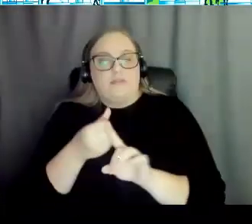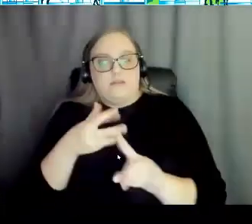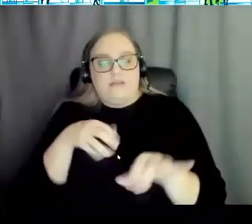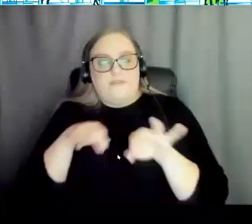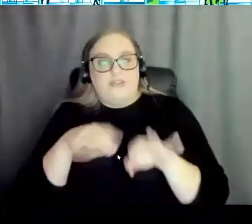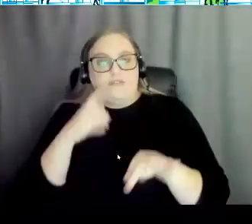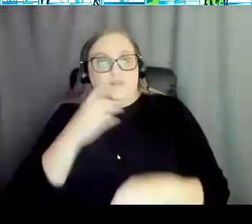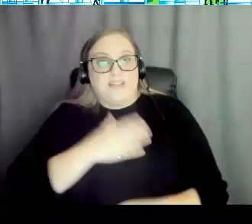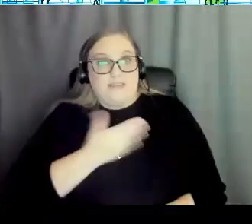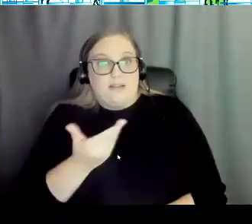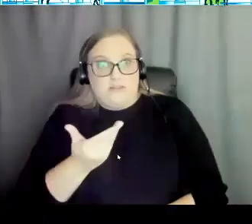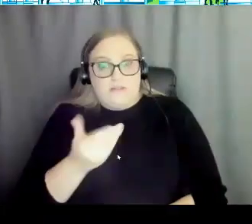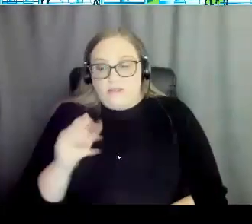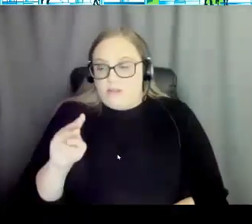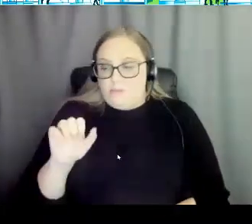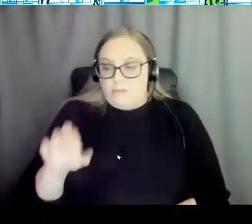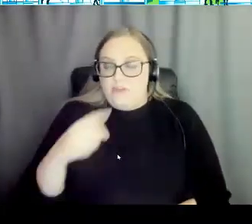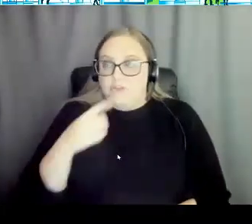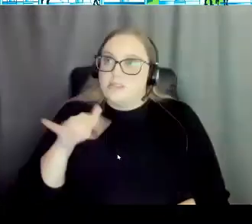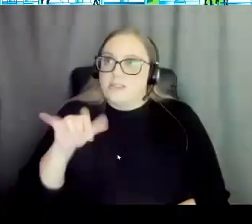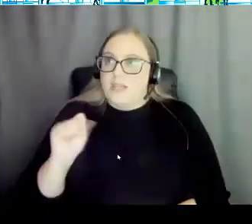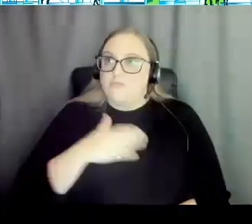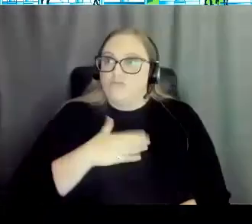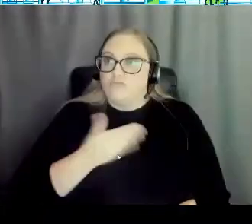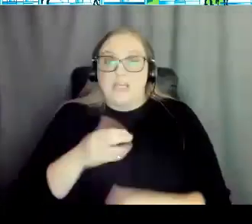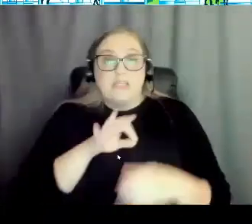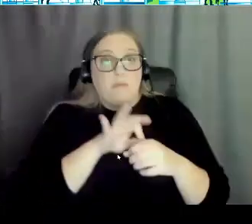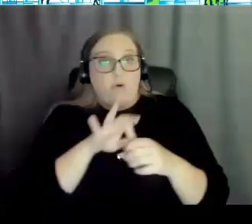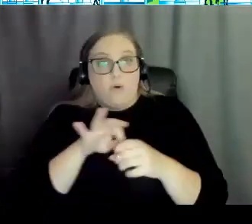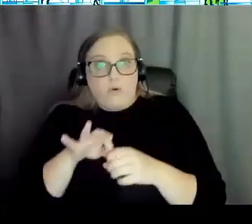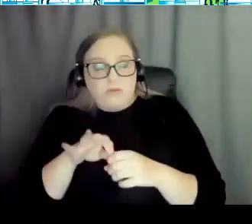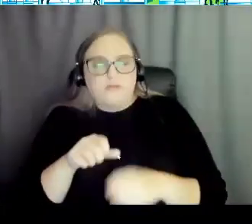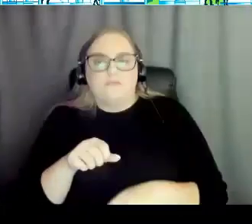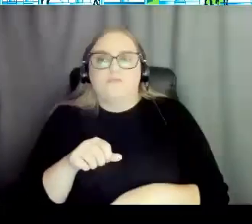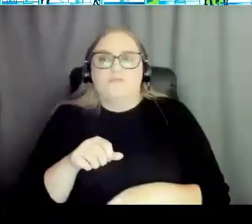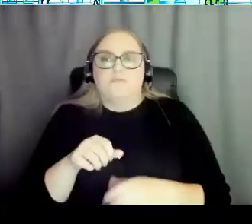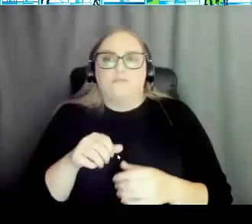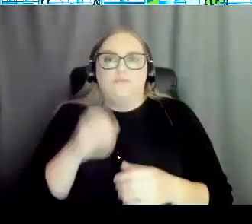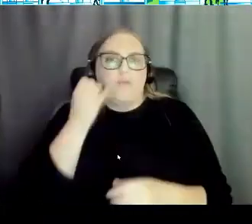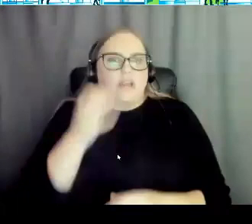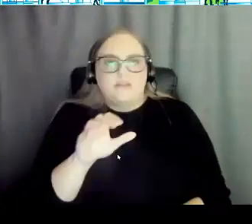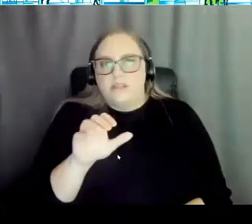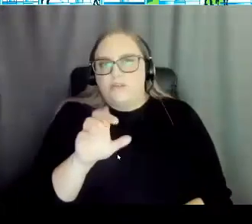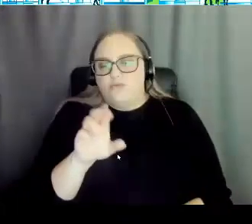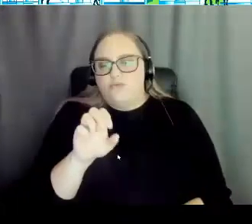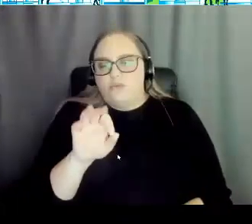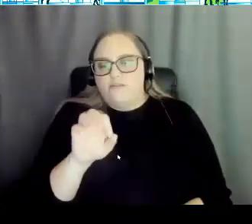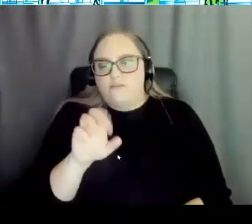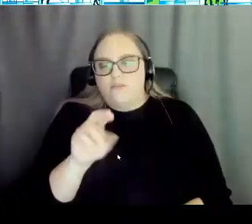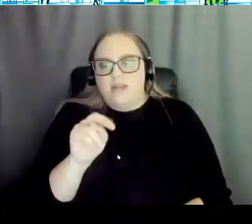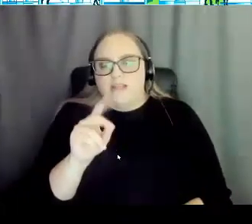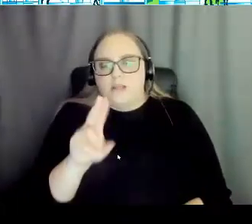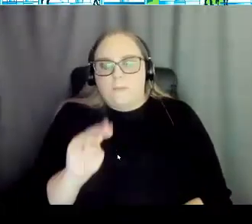Like, is it the mayor that says I consent? Is it a poll among the community? Is it, what if there's a referendum? Is it